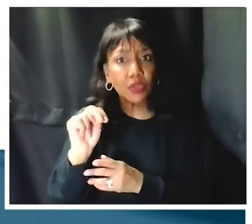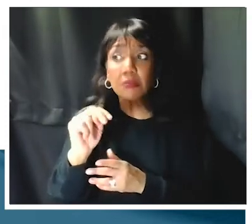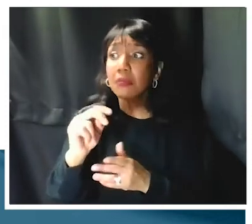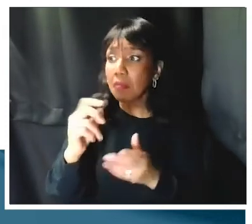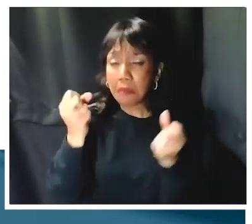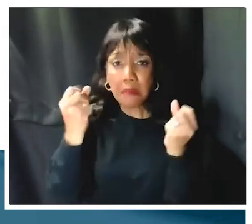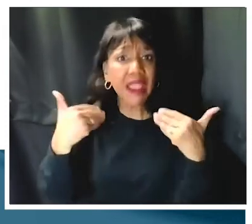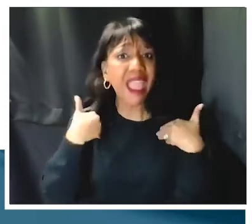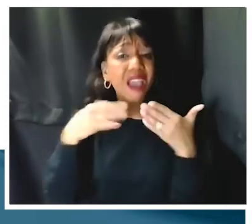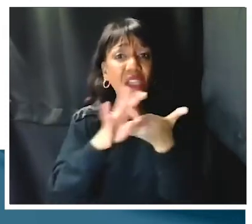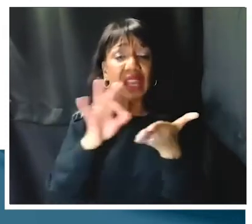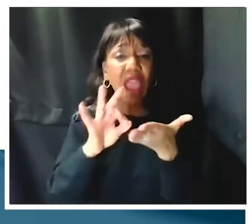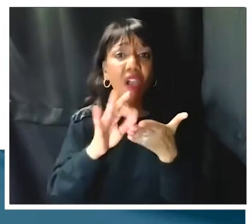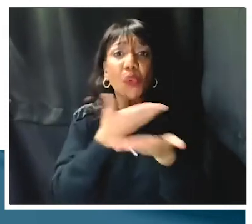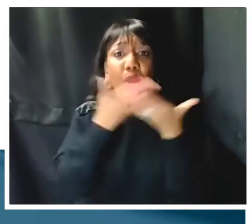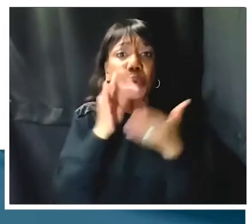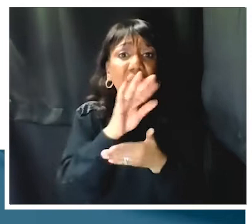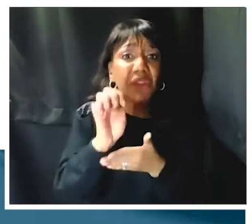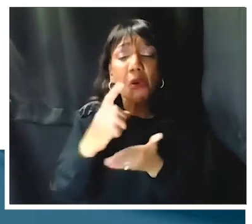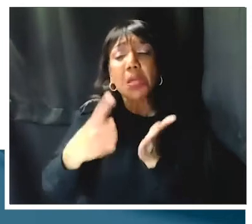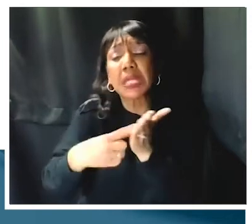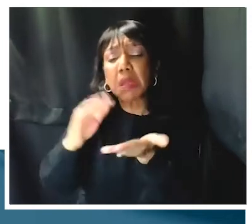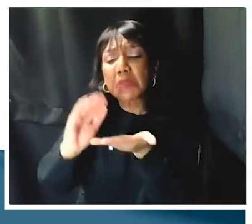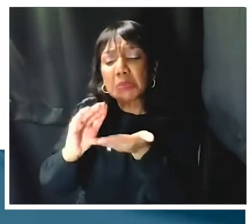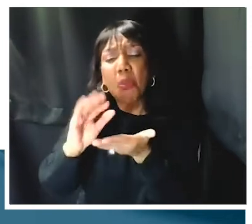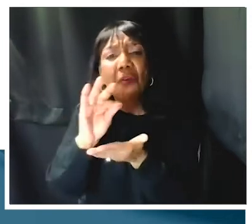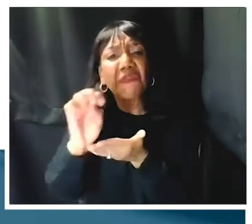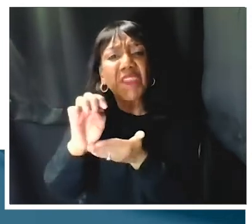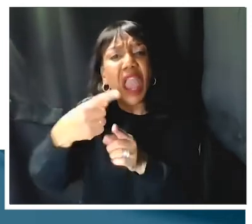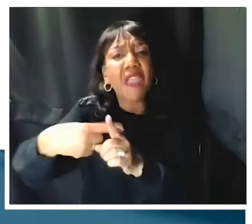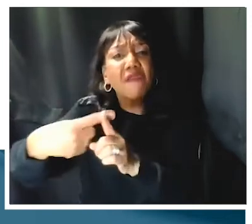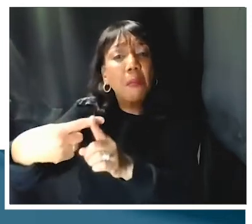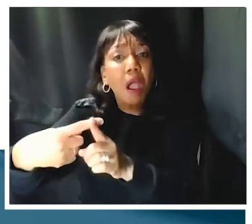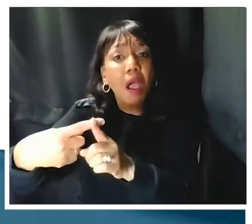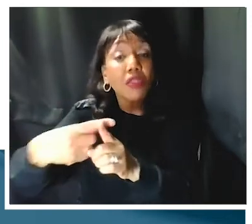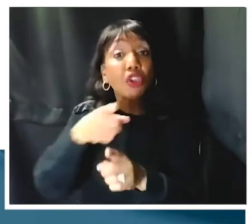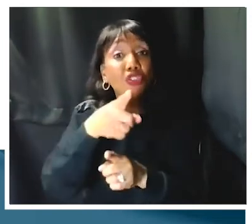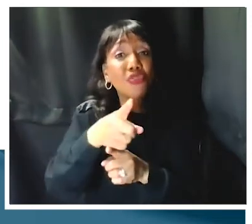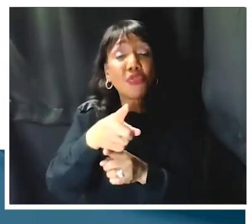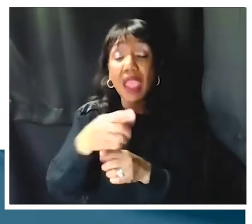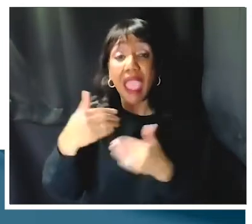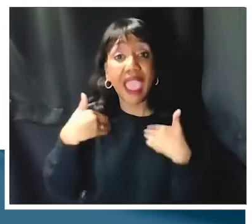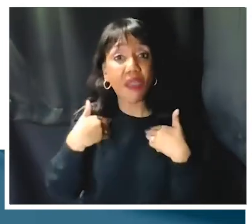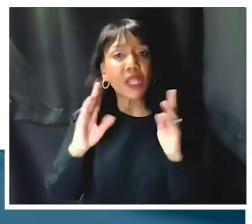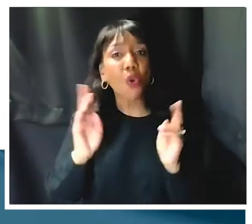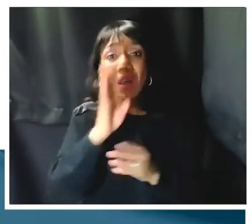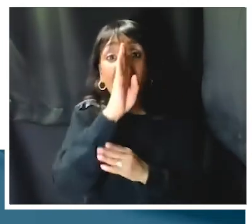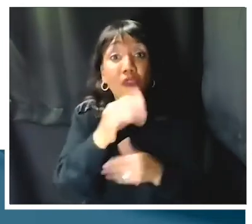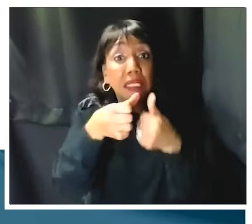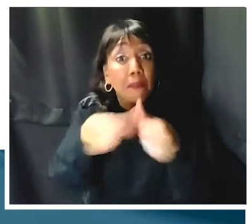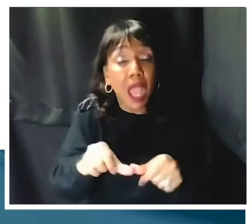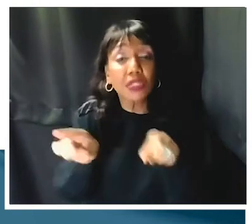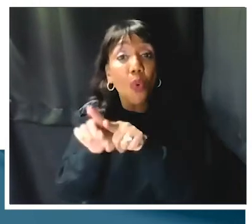no fees or a small fee for each month. These benefits include direct deposit and